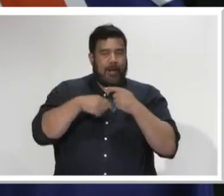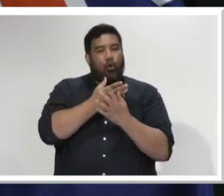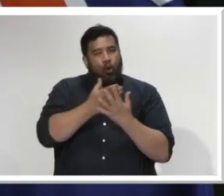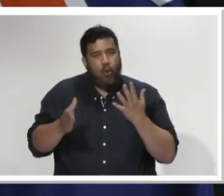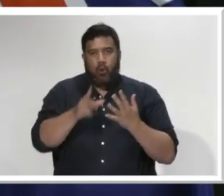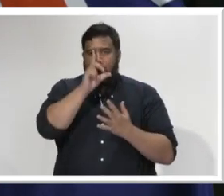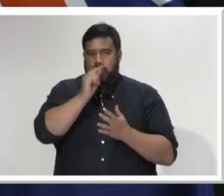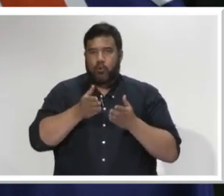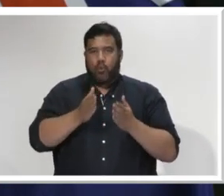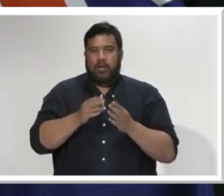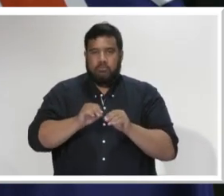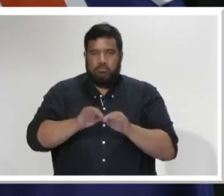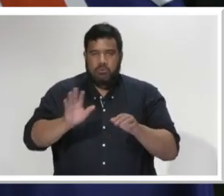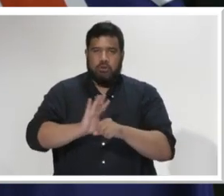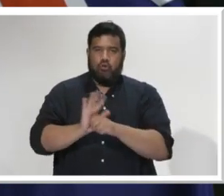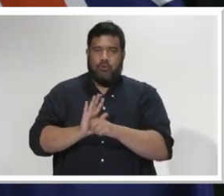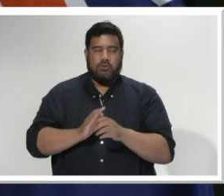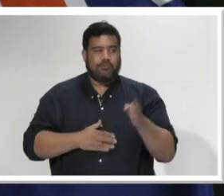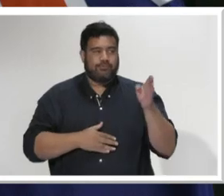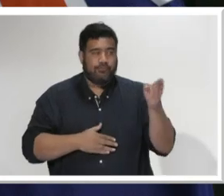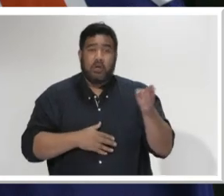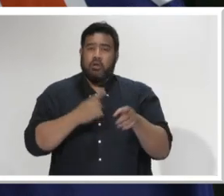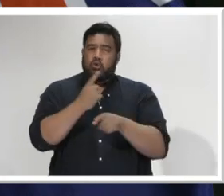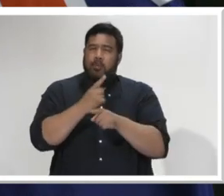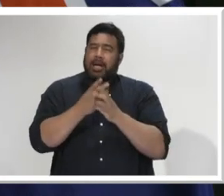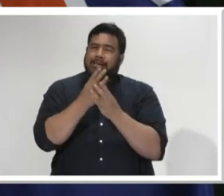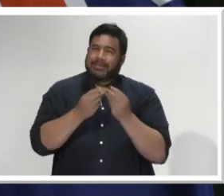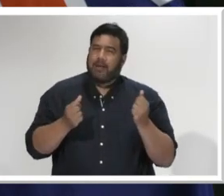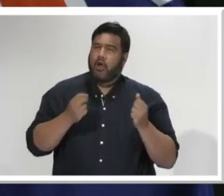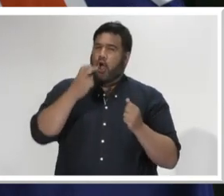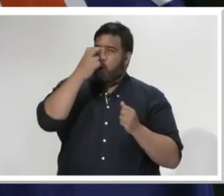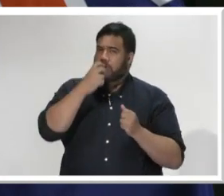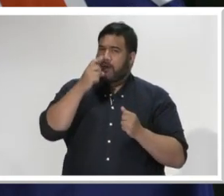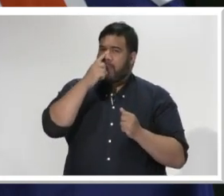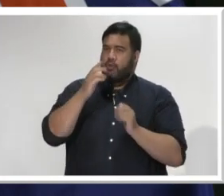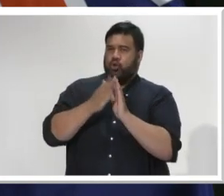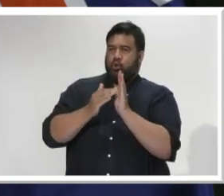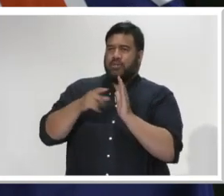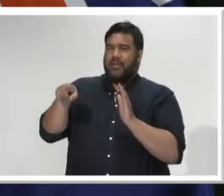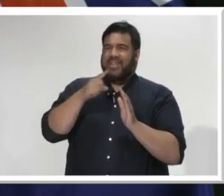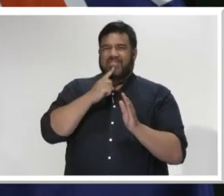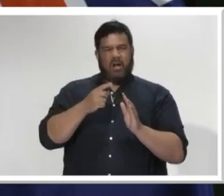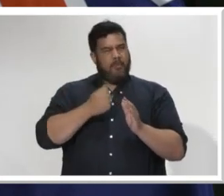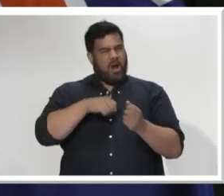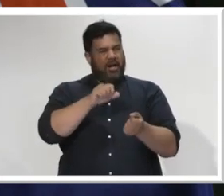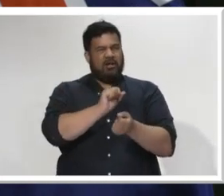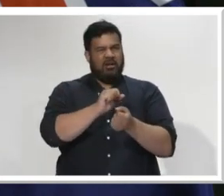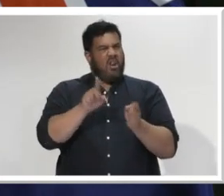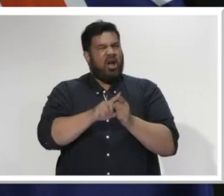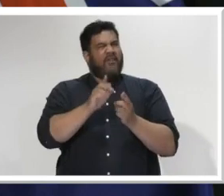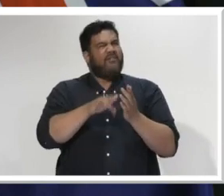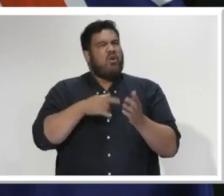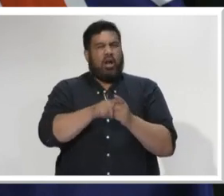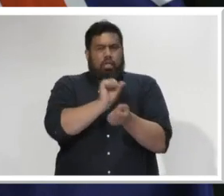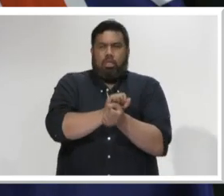about older New Zealanders. Some that we've spoken to are very concerned about their freedoms and their ability to make choices being taken away from them long term if that kind of